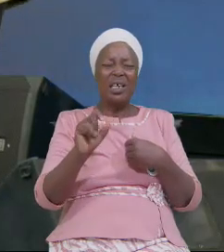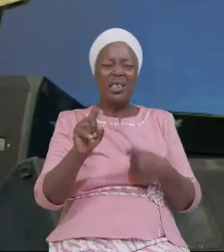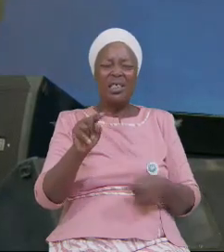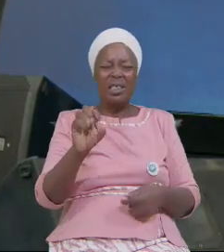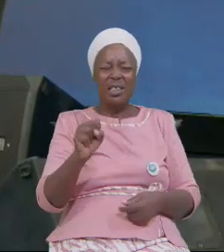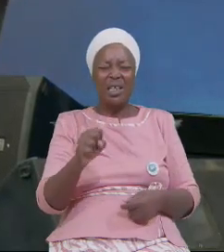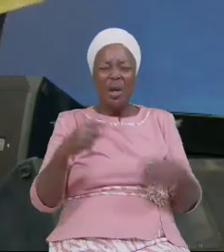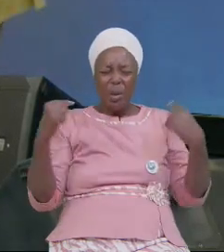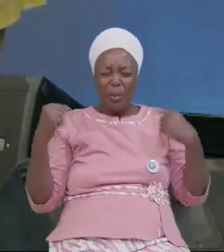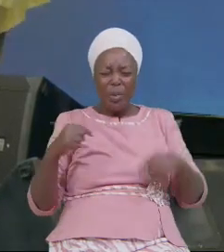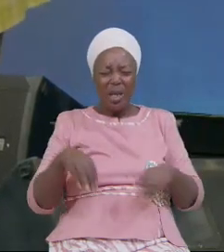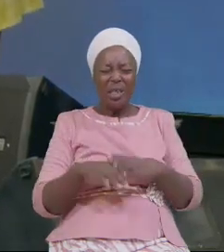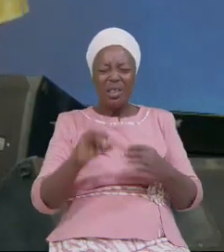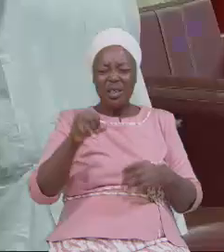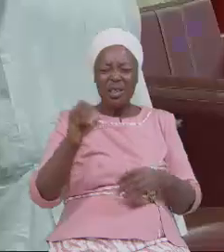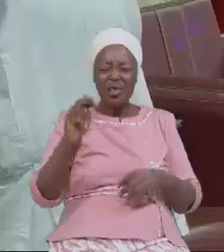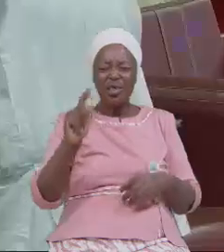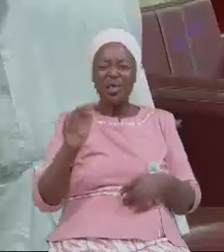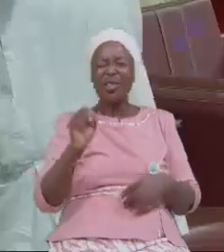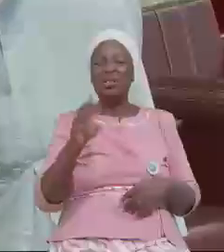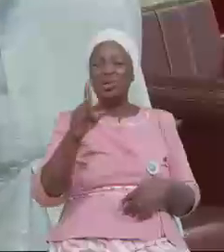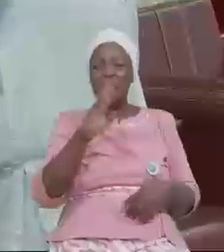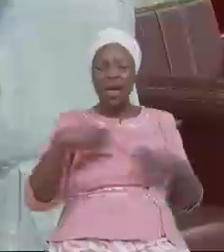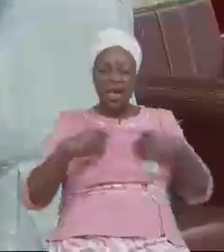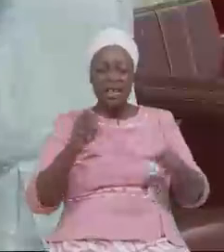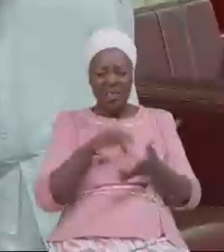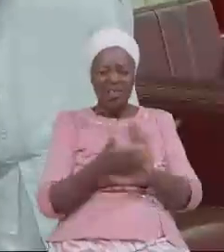are healed in Jesus' name.